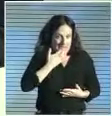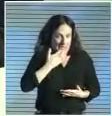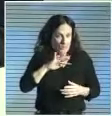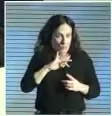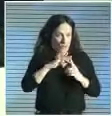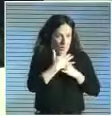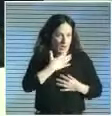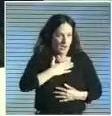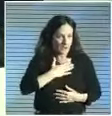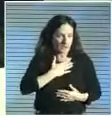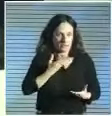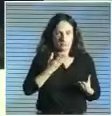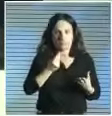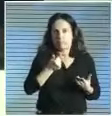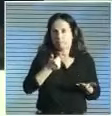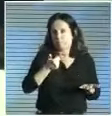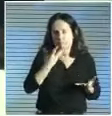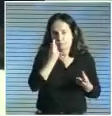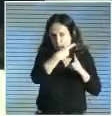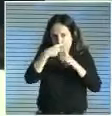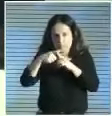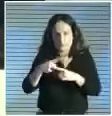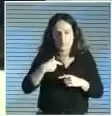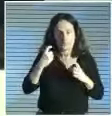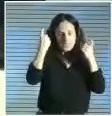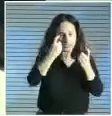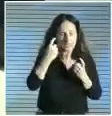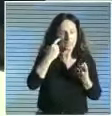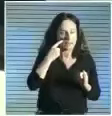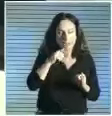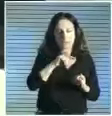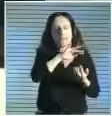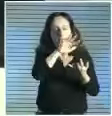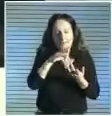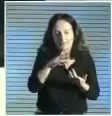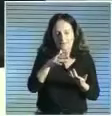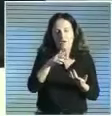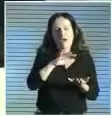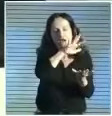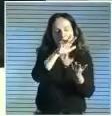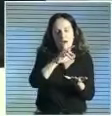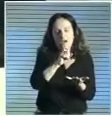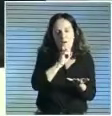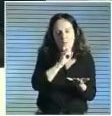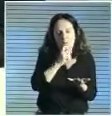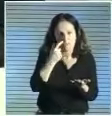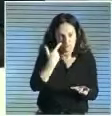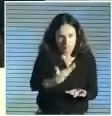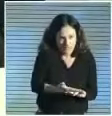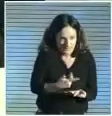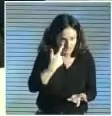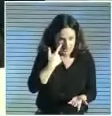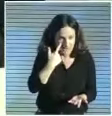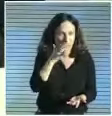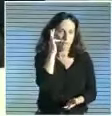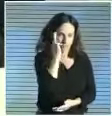by proving that is something that at the end eventually will be beneficial for them in the business.